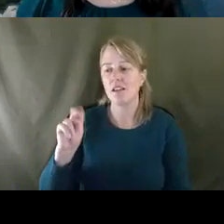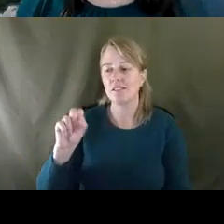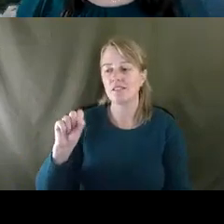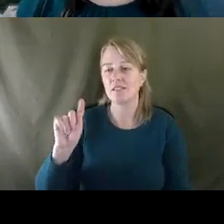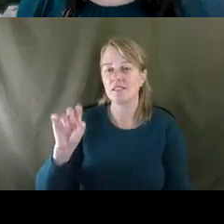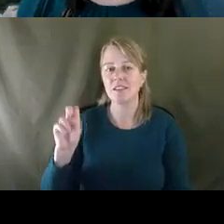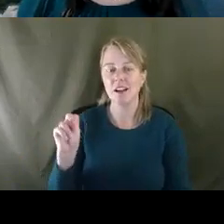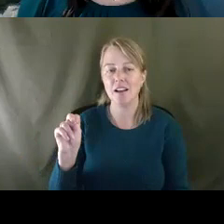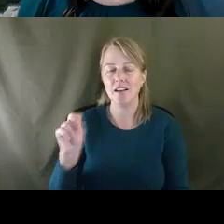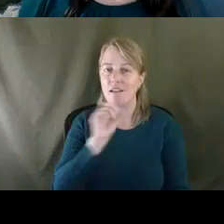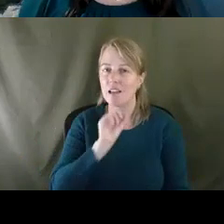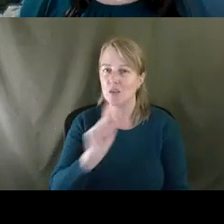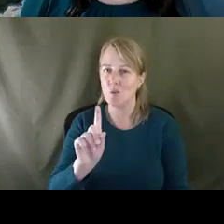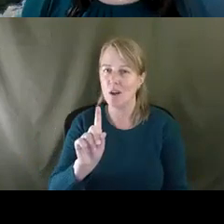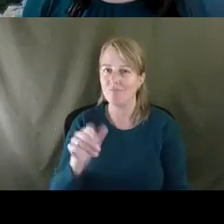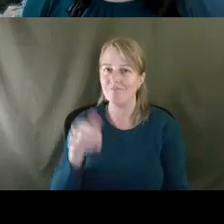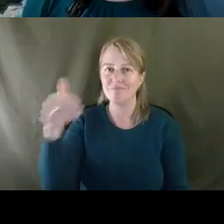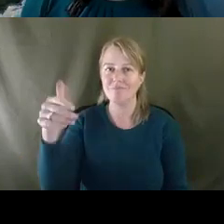going to be 1 year old in February.